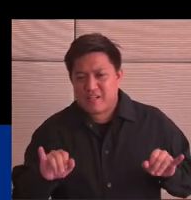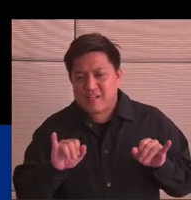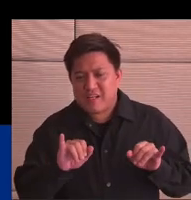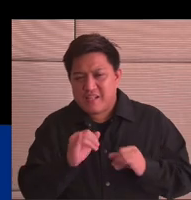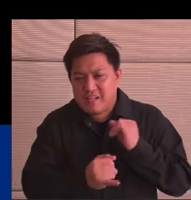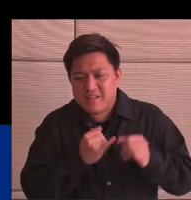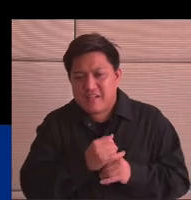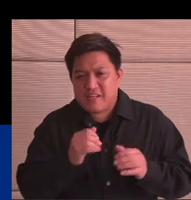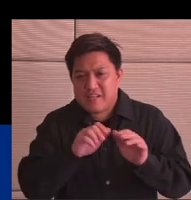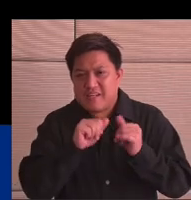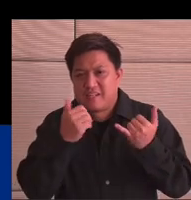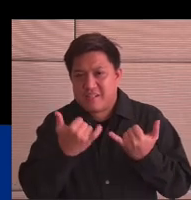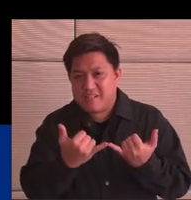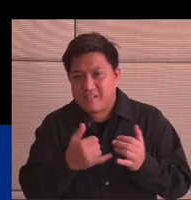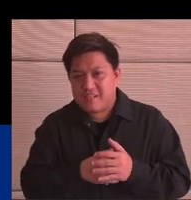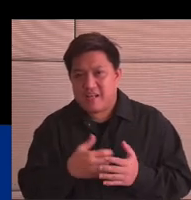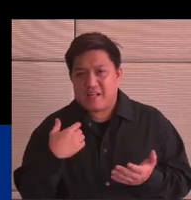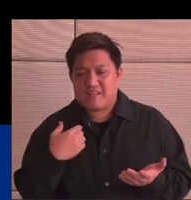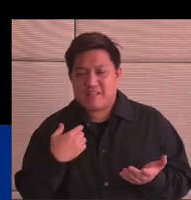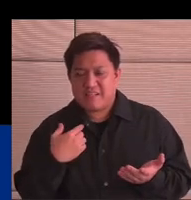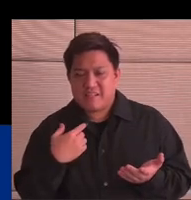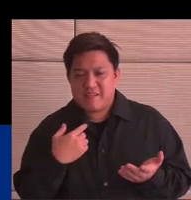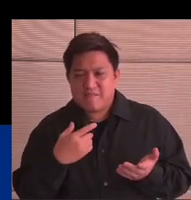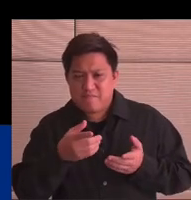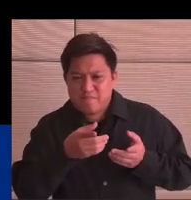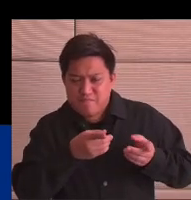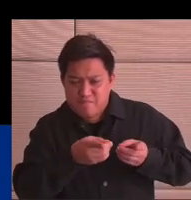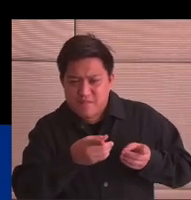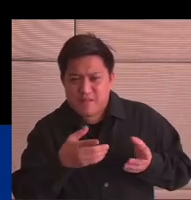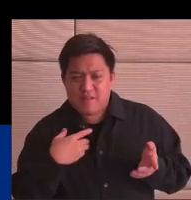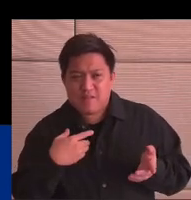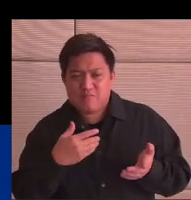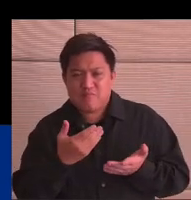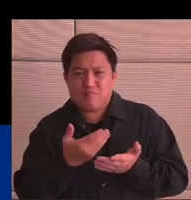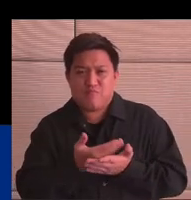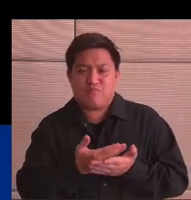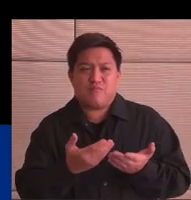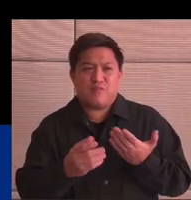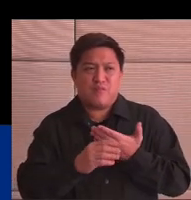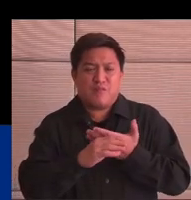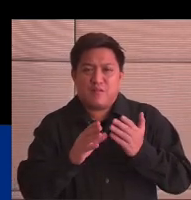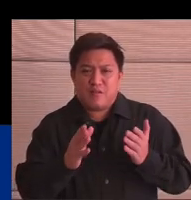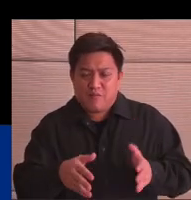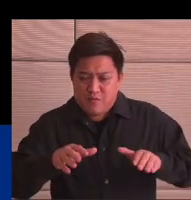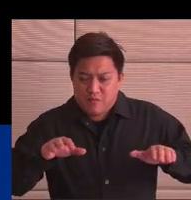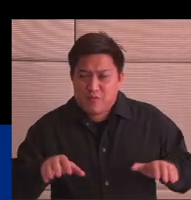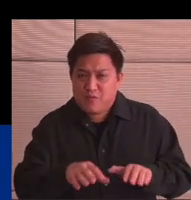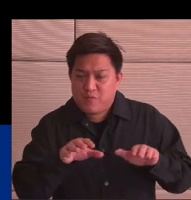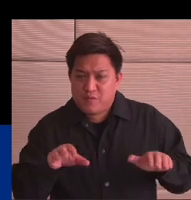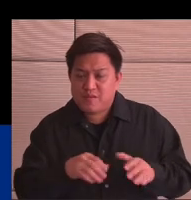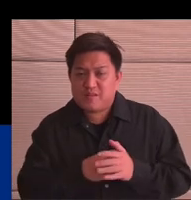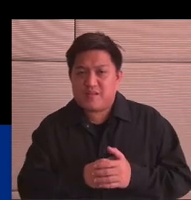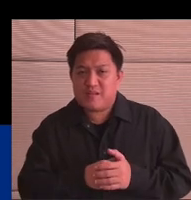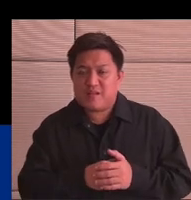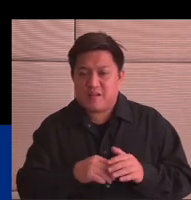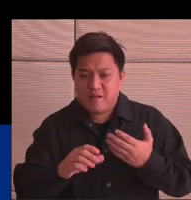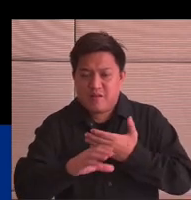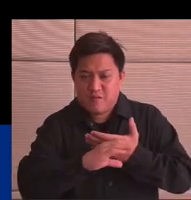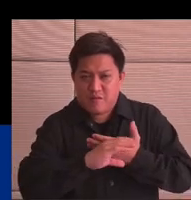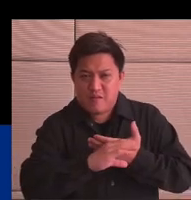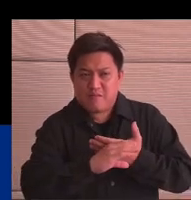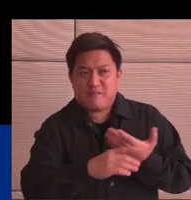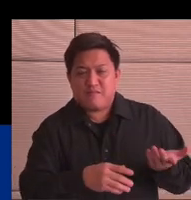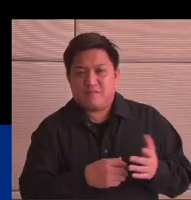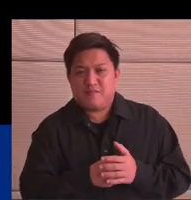directly as direct contractors of work that they contract out. In